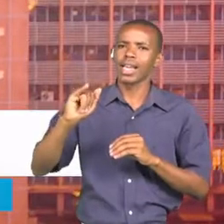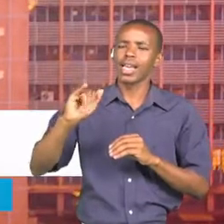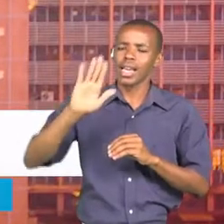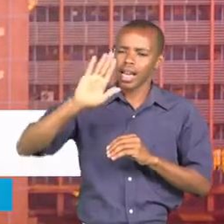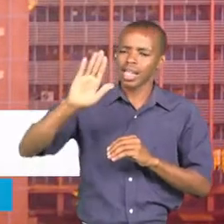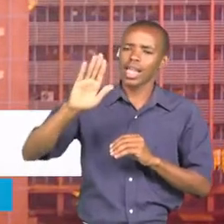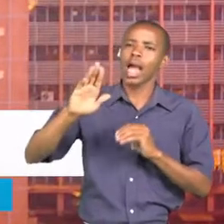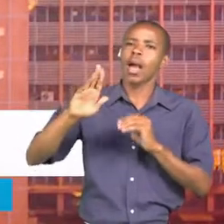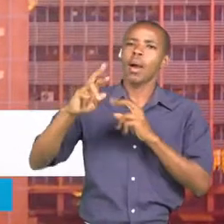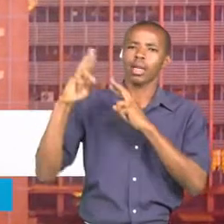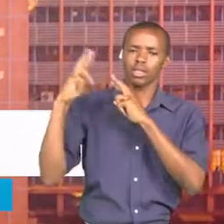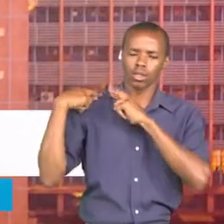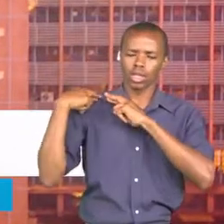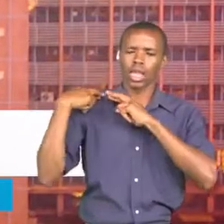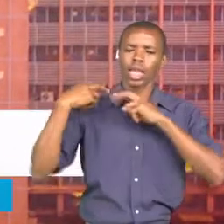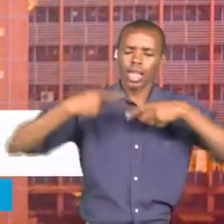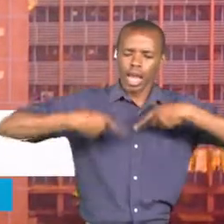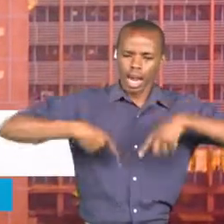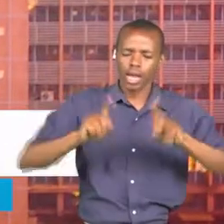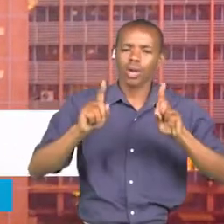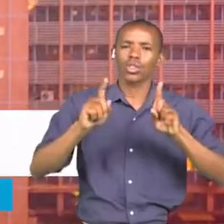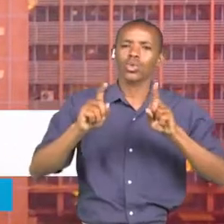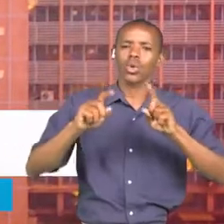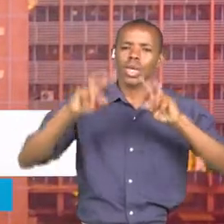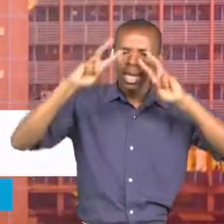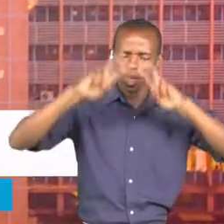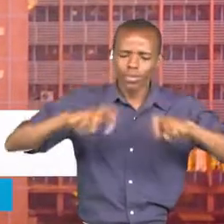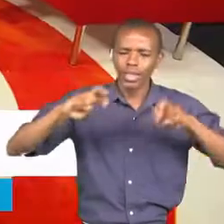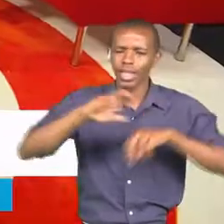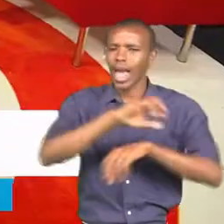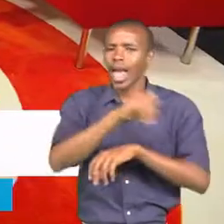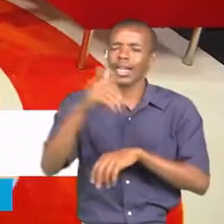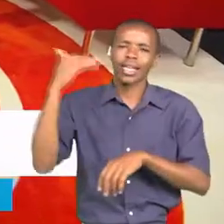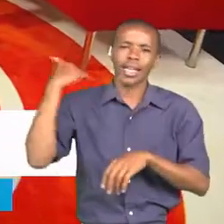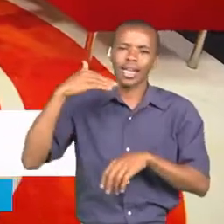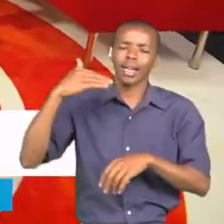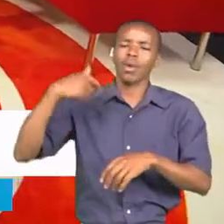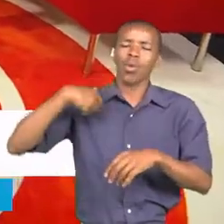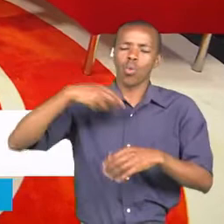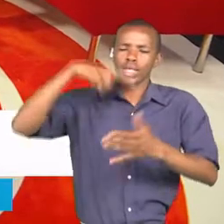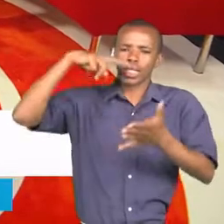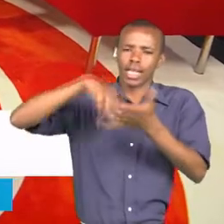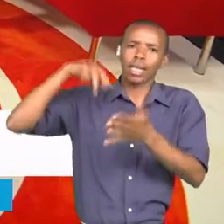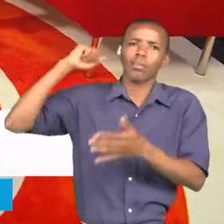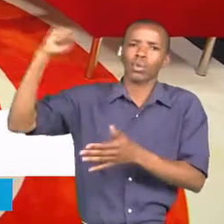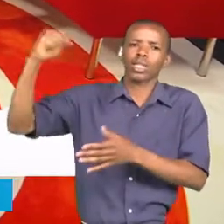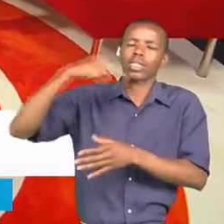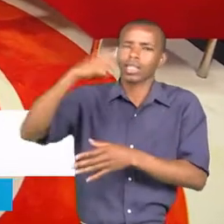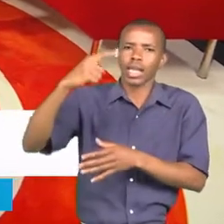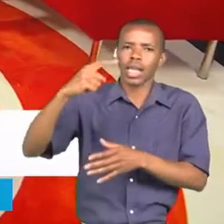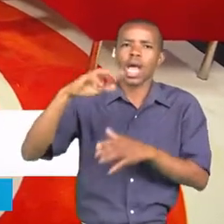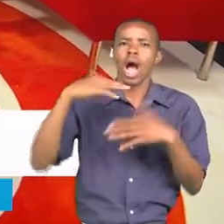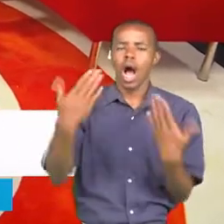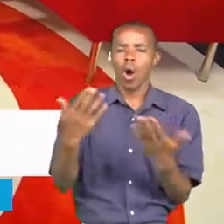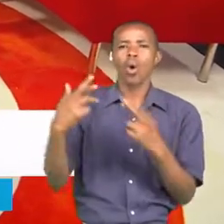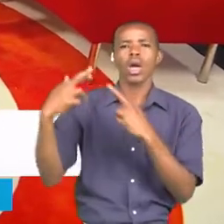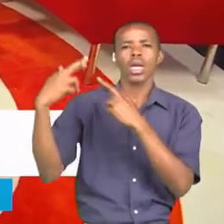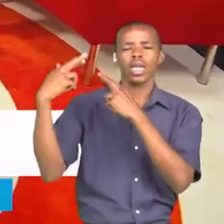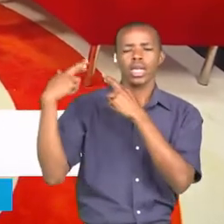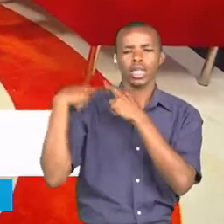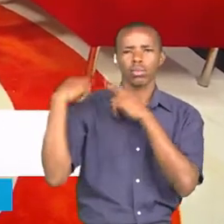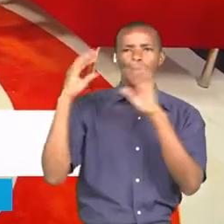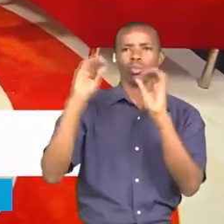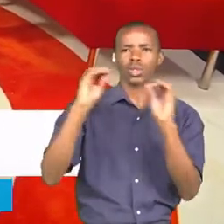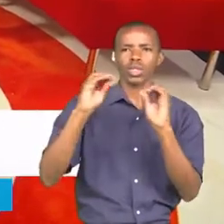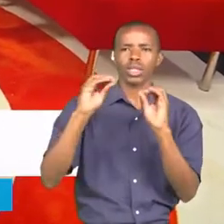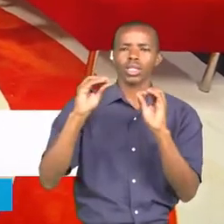description, they are allowed to investigate any crime. So when you stand as a politician and say that, how irresponsible is that? And